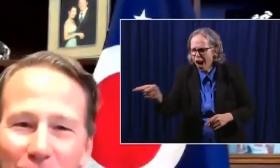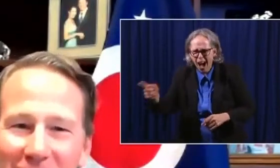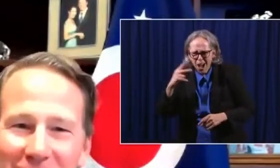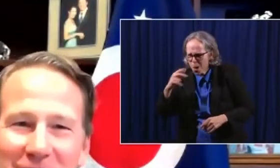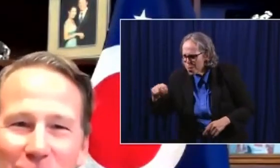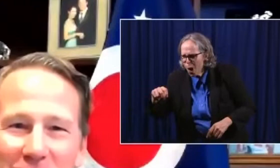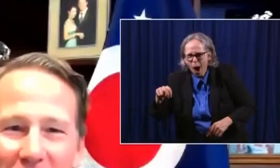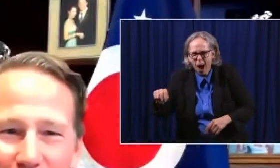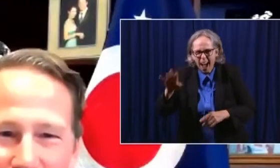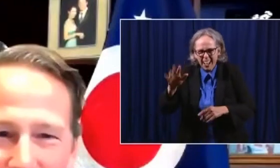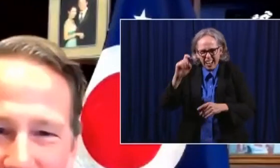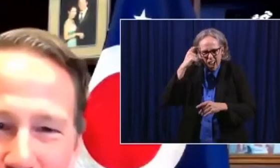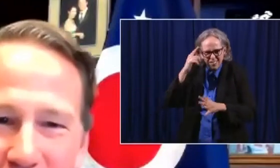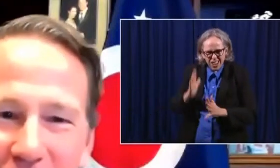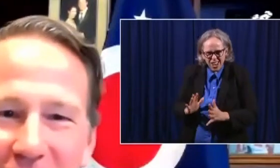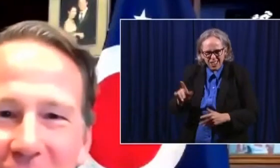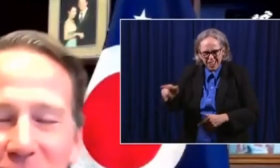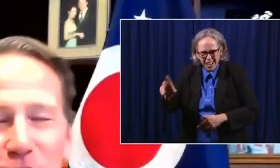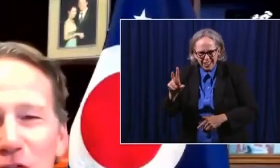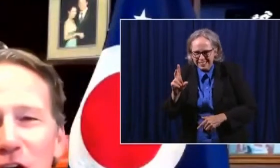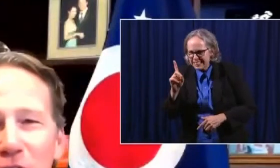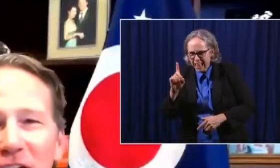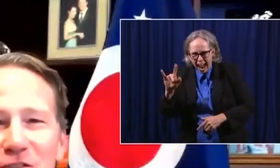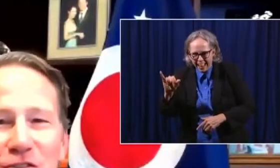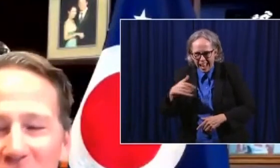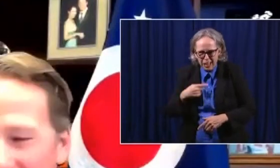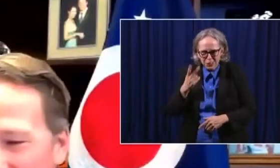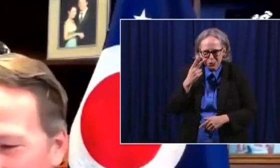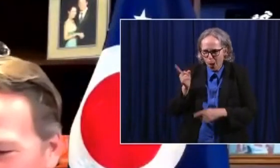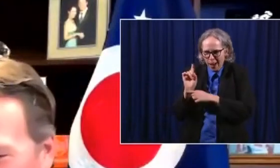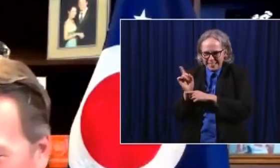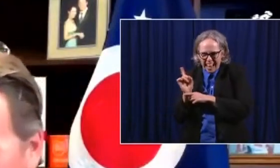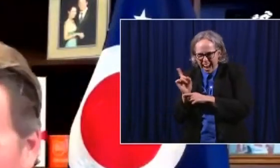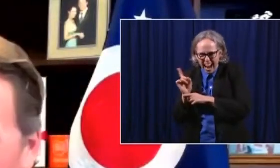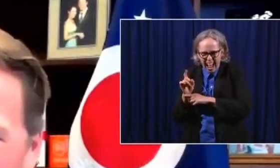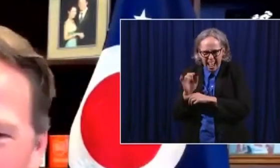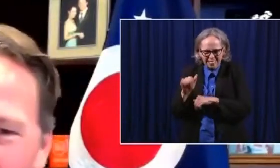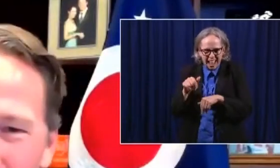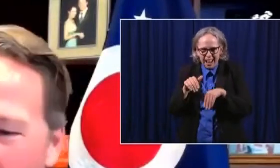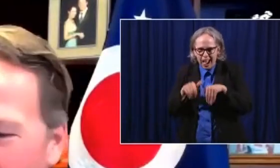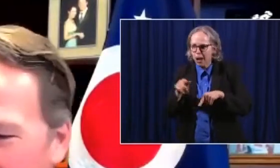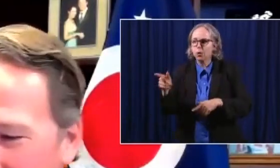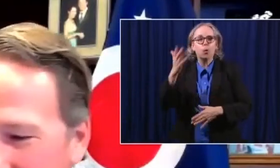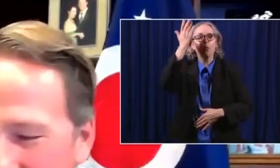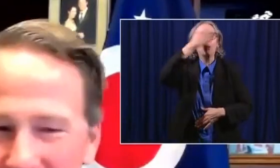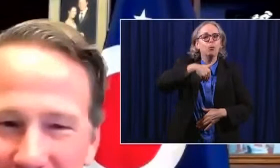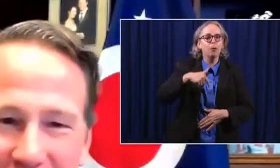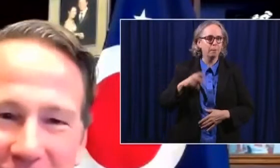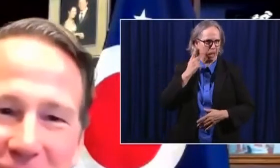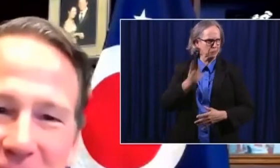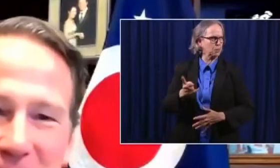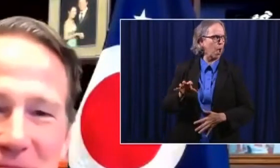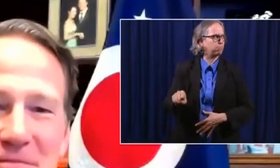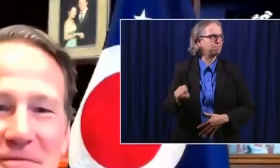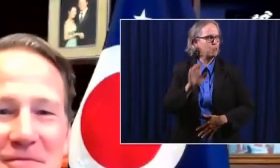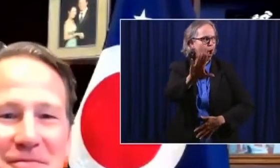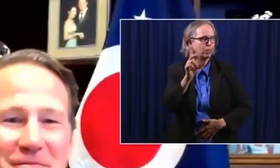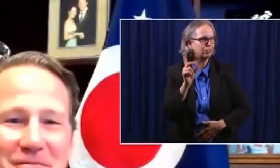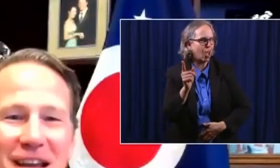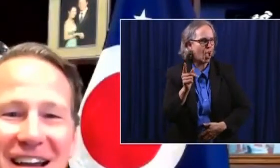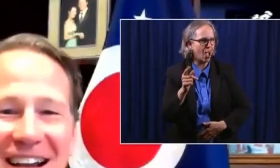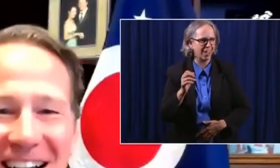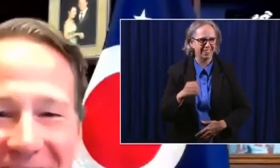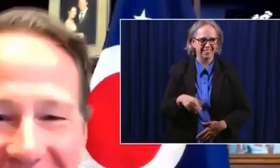while ago. I could see her tail, so you took it right in stride. I put her. She is